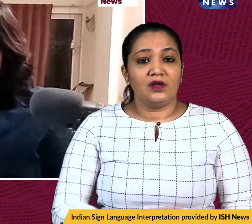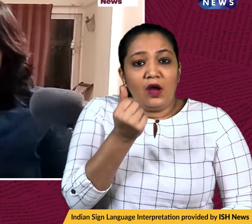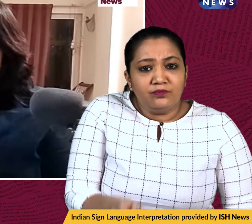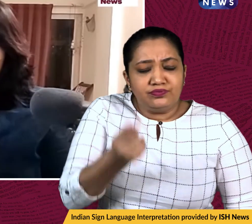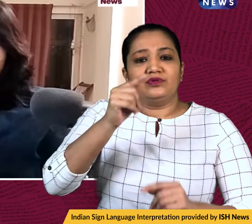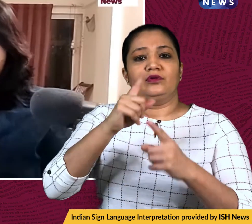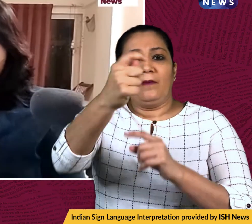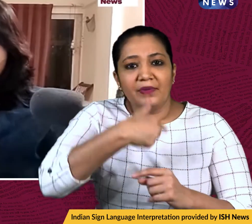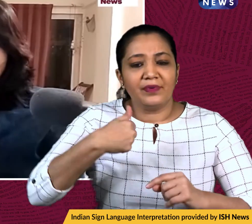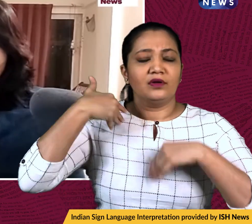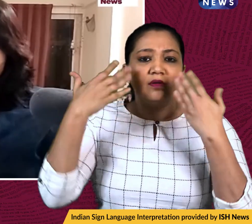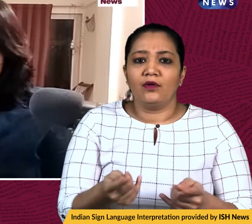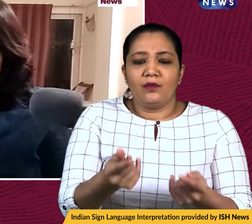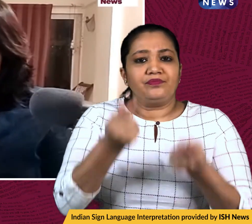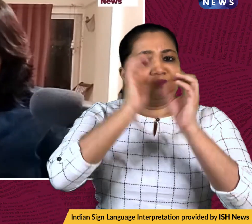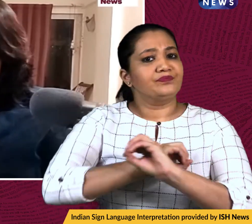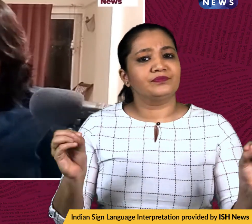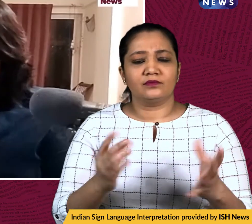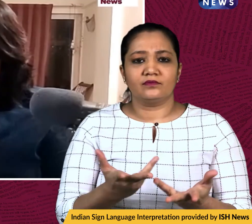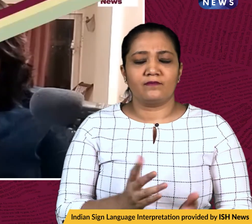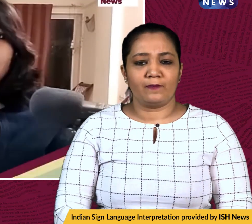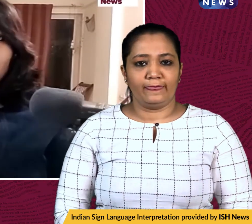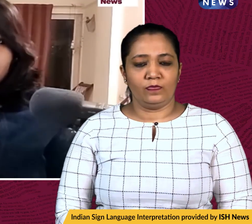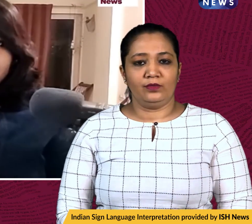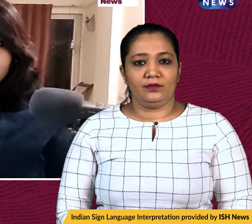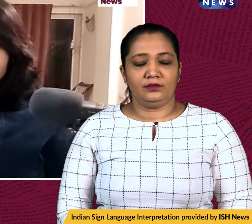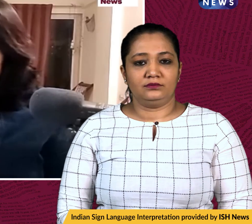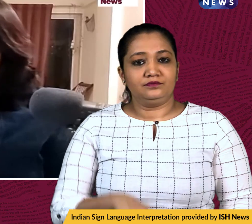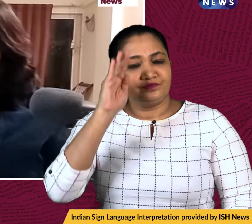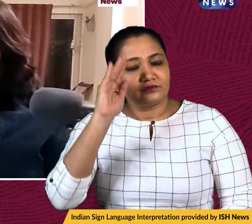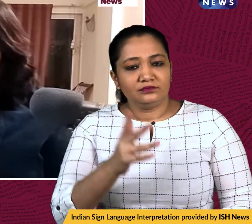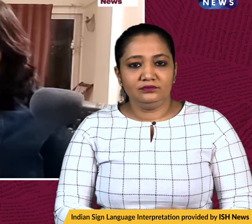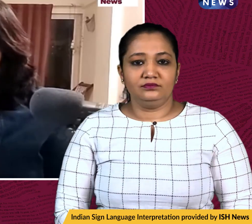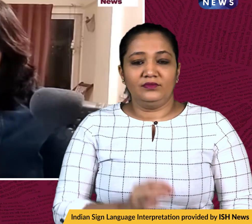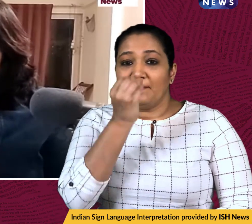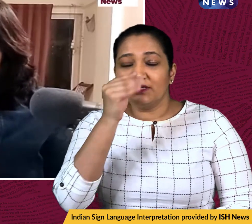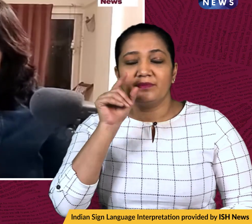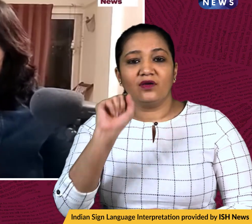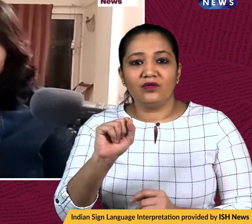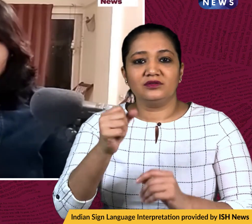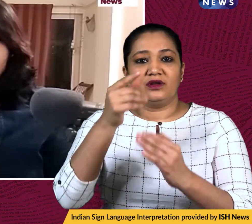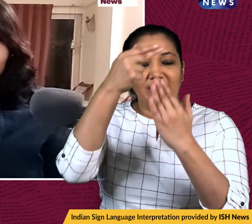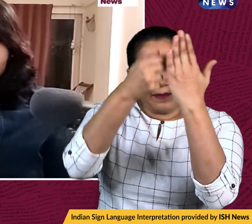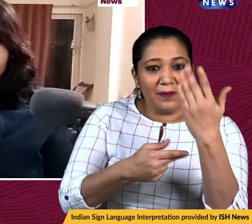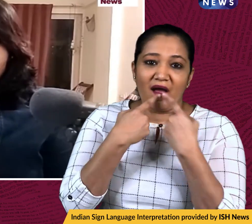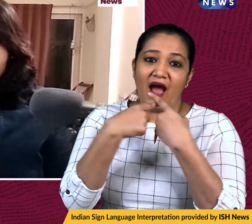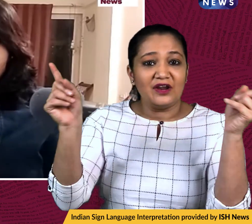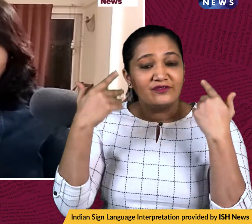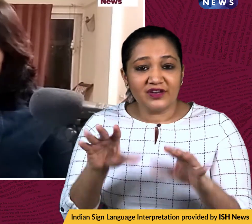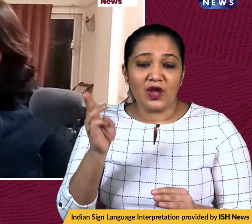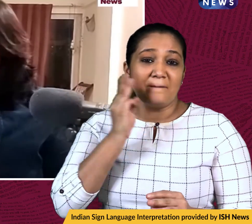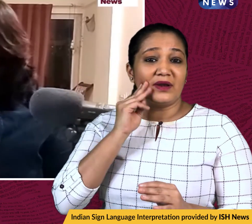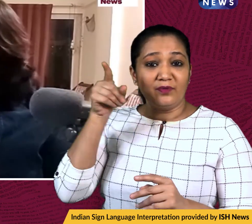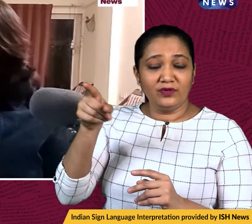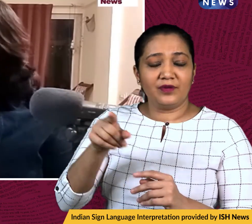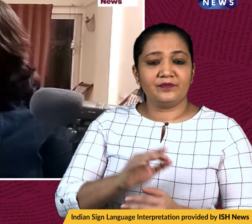inflation, wages of workers are yet to be increased. Also in the news, following BJP's announcement of candidates for the elections